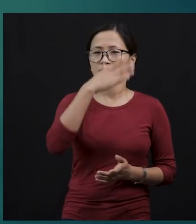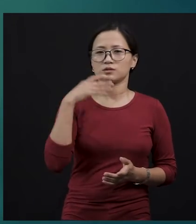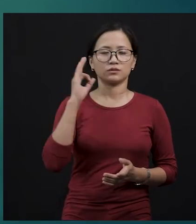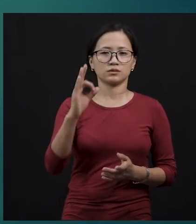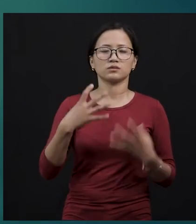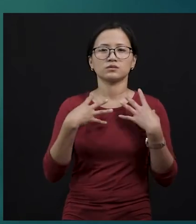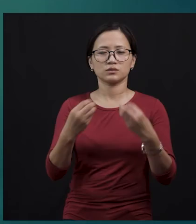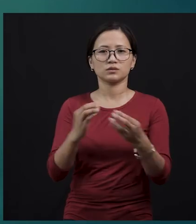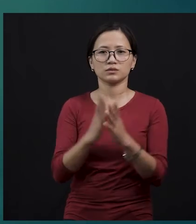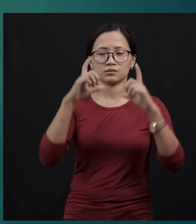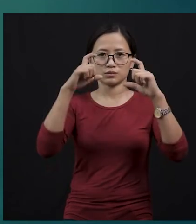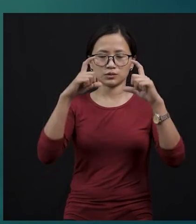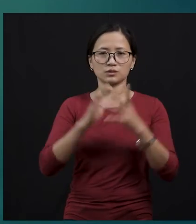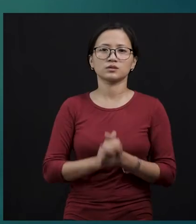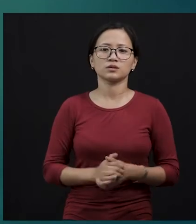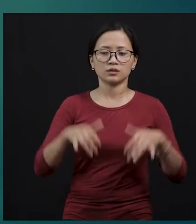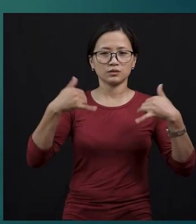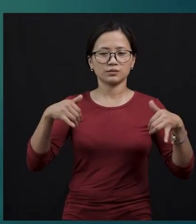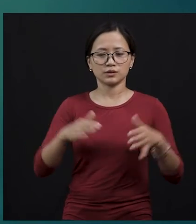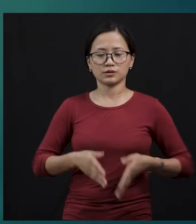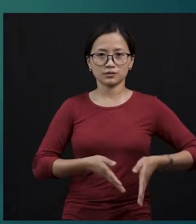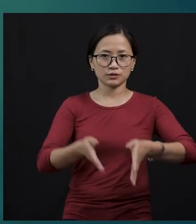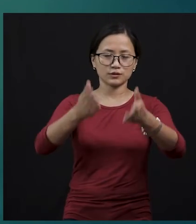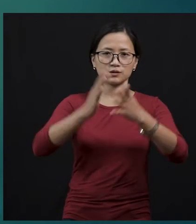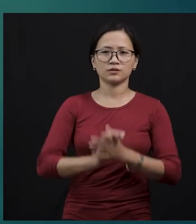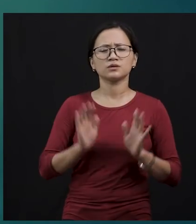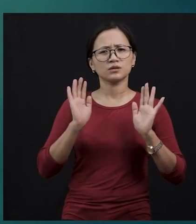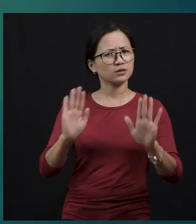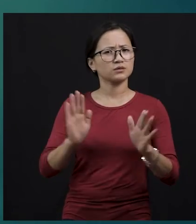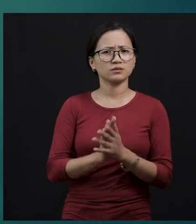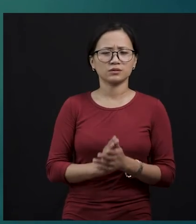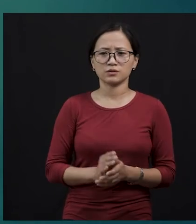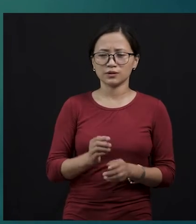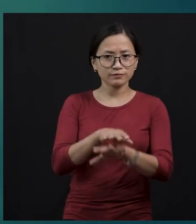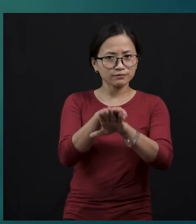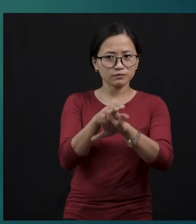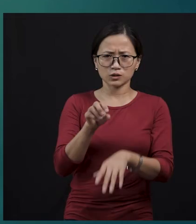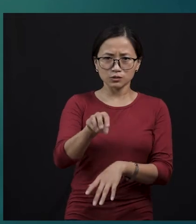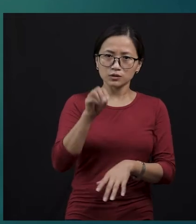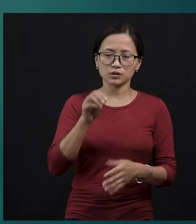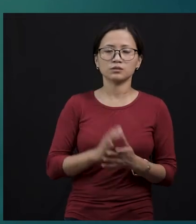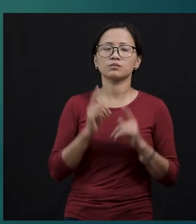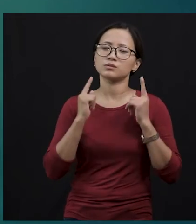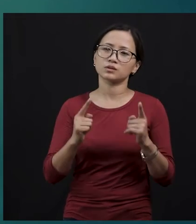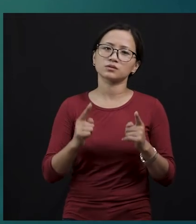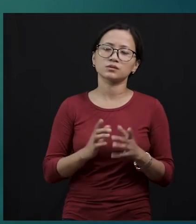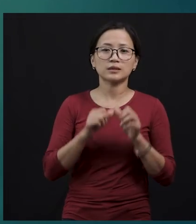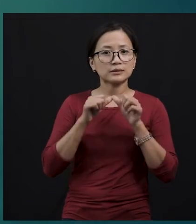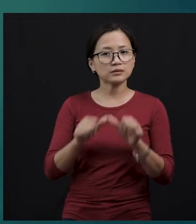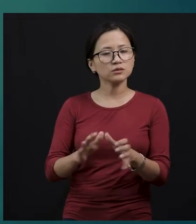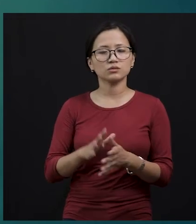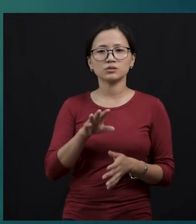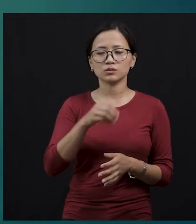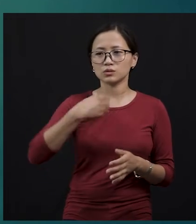that you want to take pictures. You may want to play in the river. You may not have any fish to catch there, but still you want to go and play there